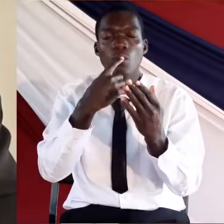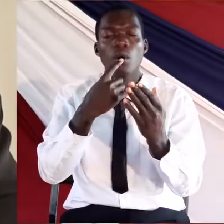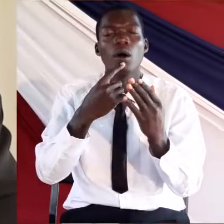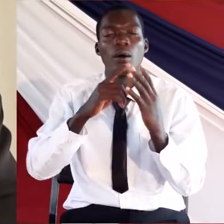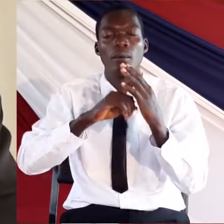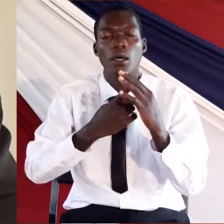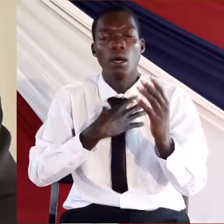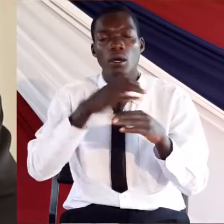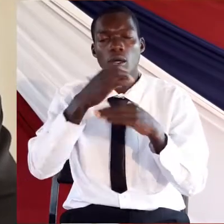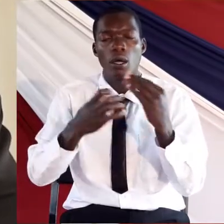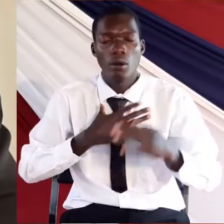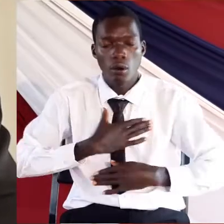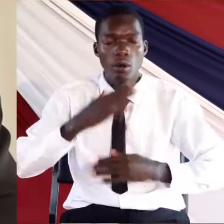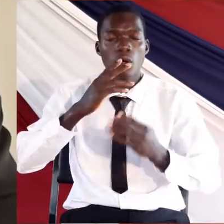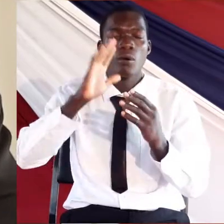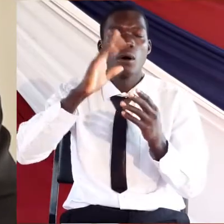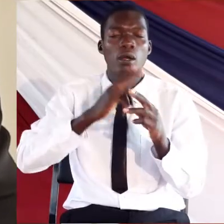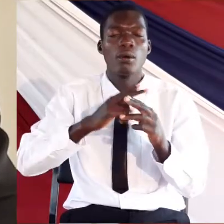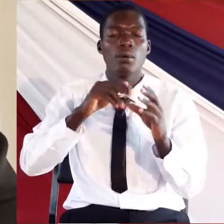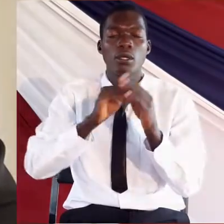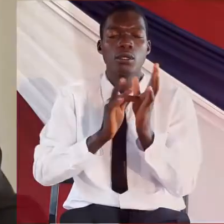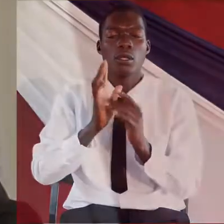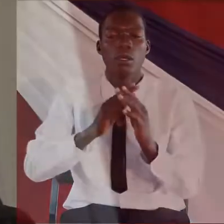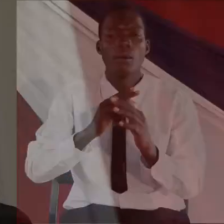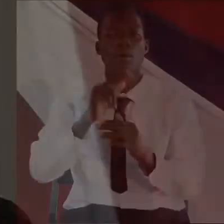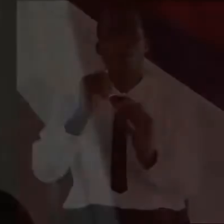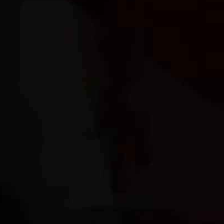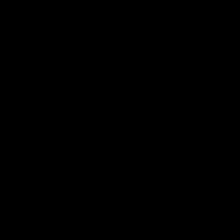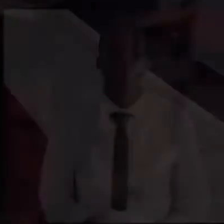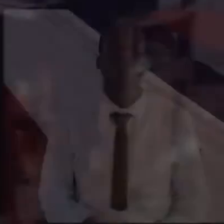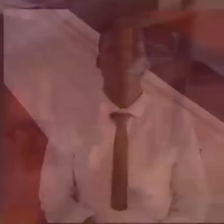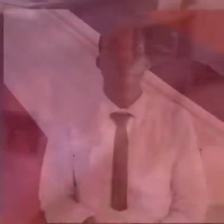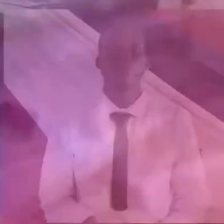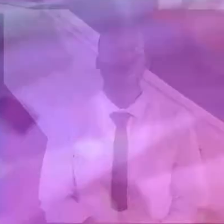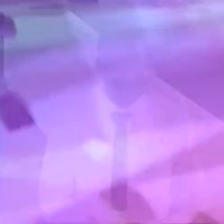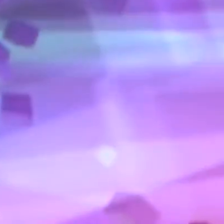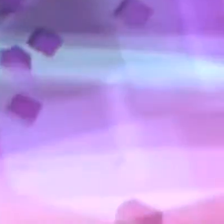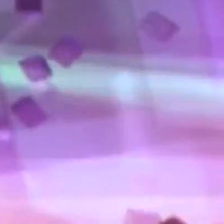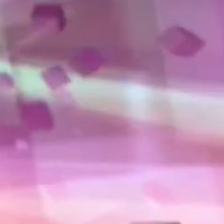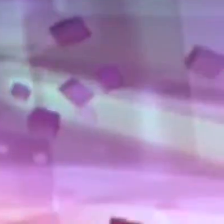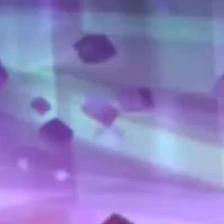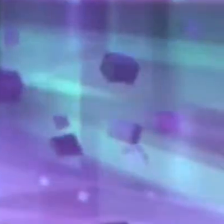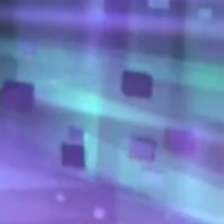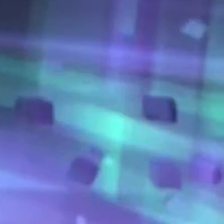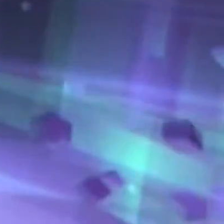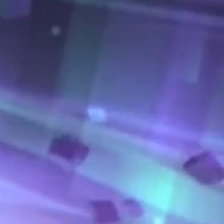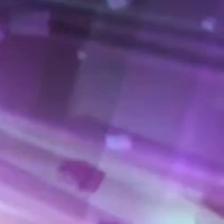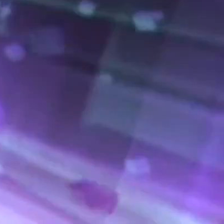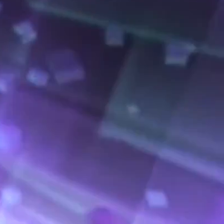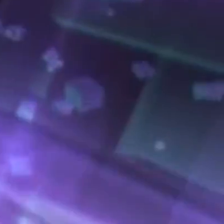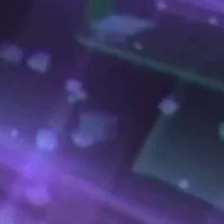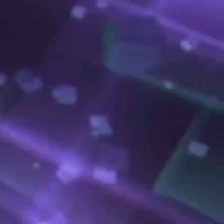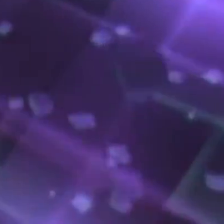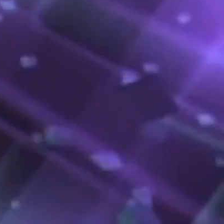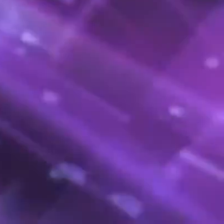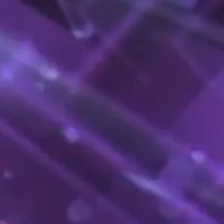end, to the honor and glory of your name. In Jesus' name we pray. Amen. Good morning and happy